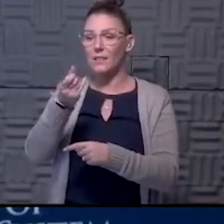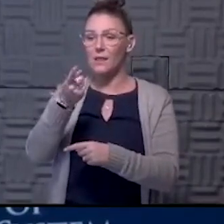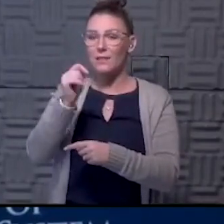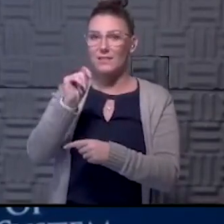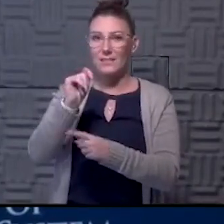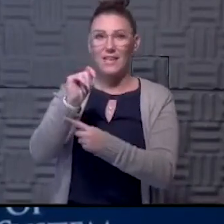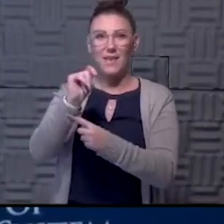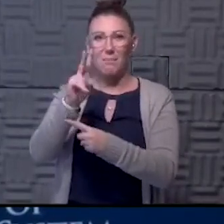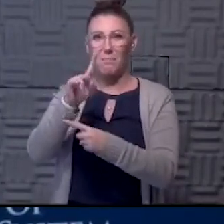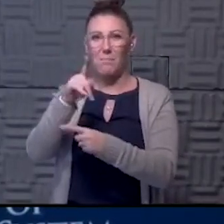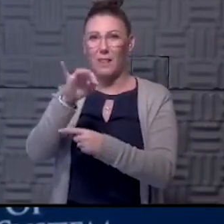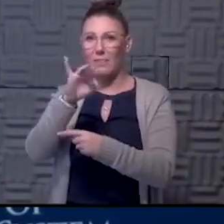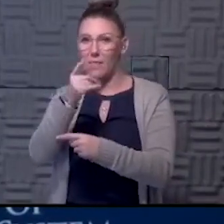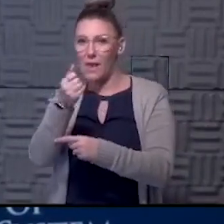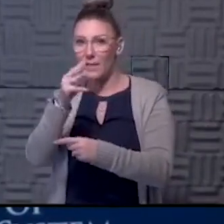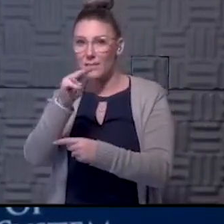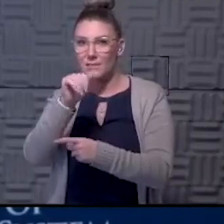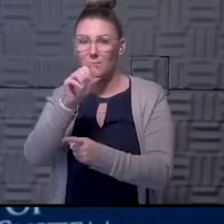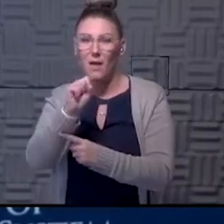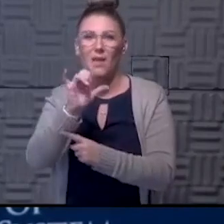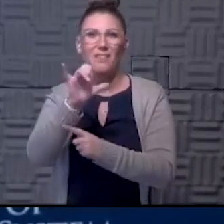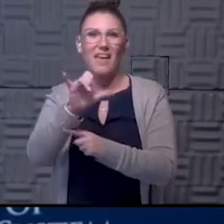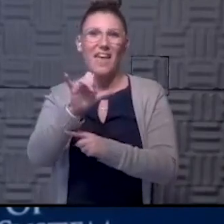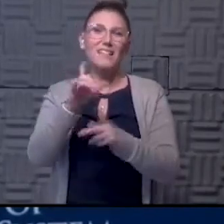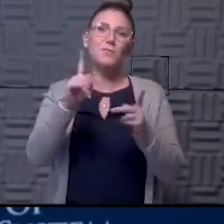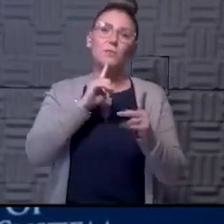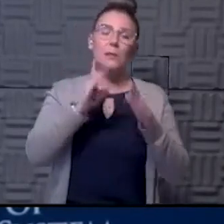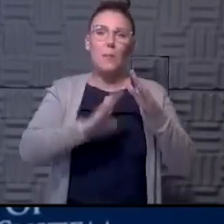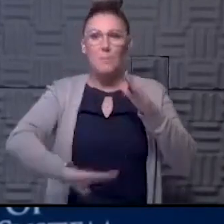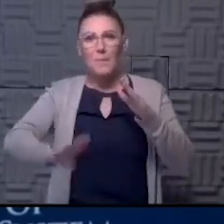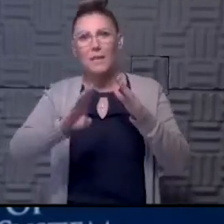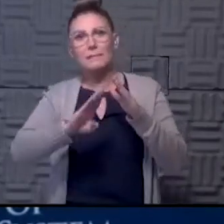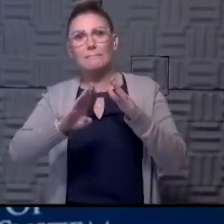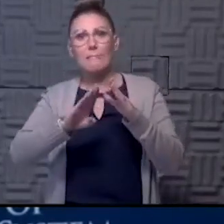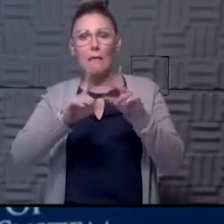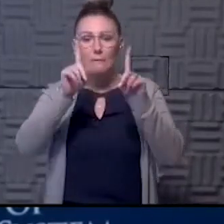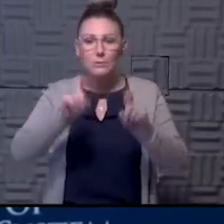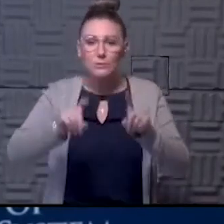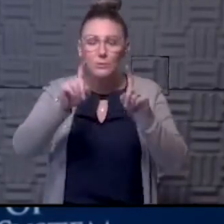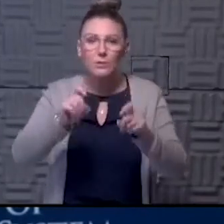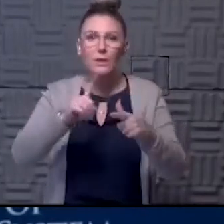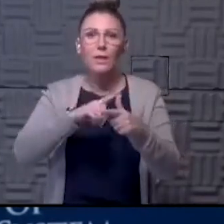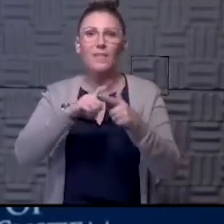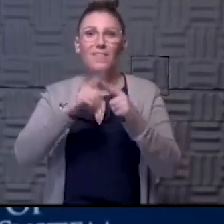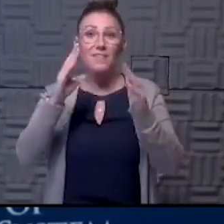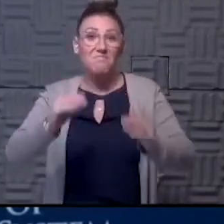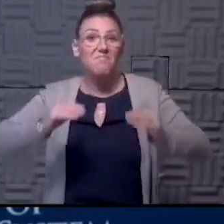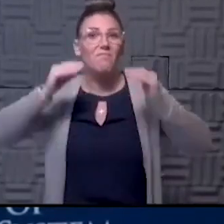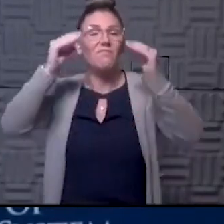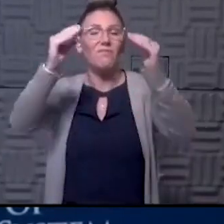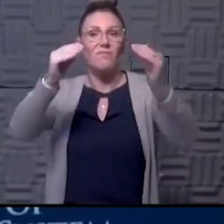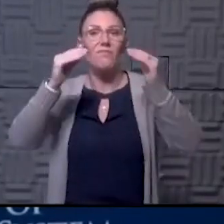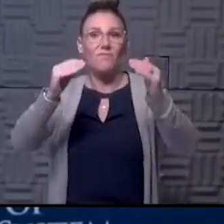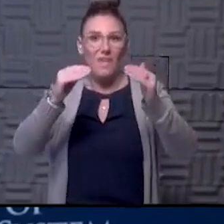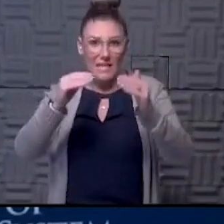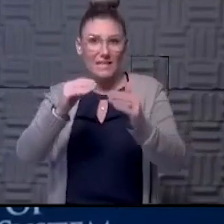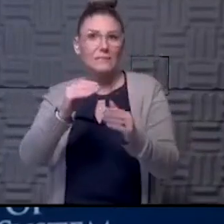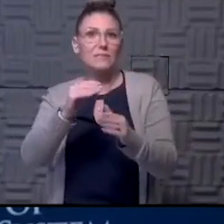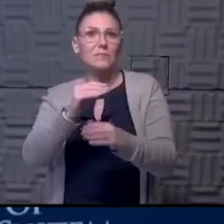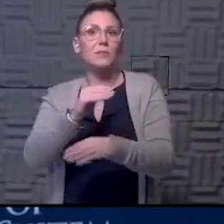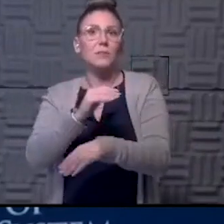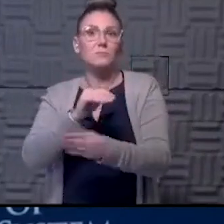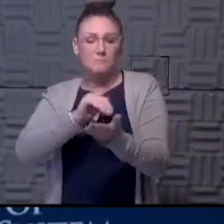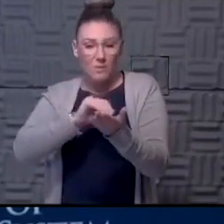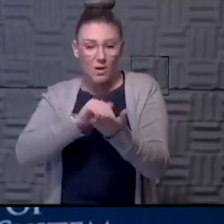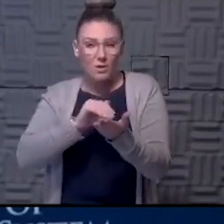kind of the initial baseline screening criteria. Then we have our advanced practice providers do a further screening, and this is really looking at